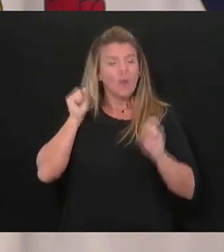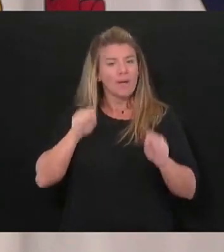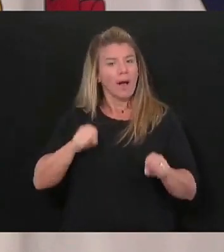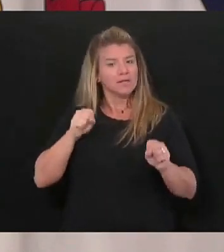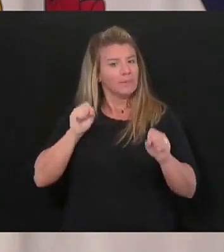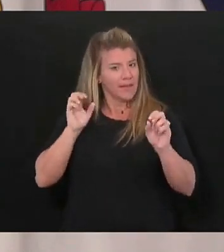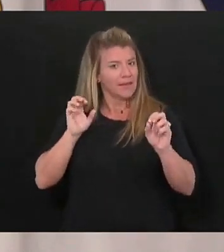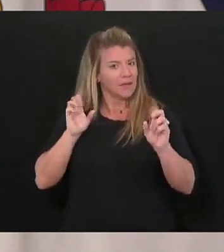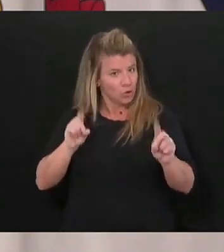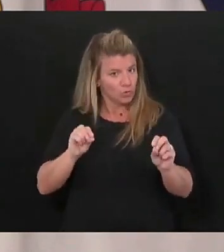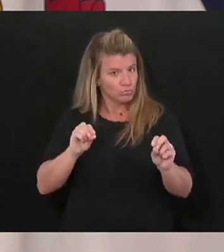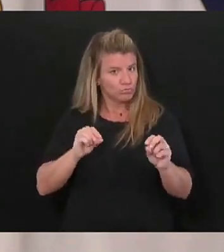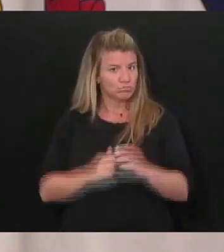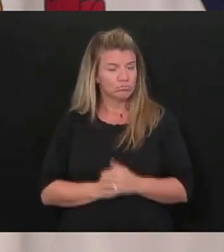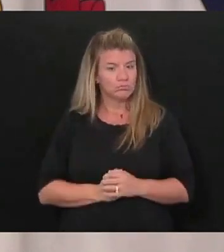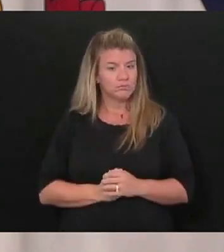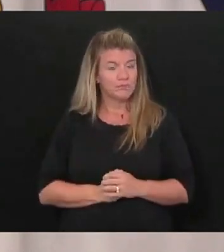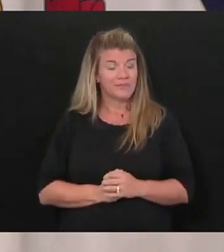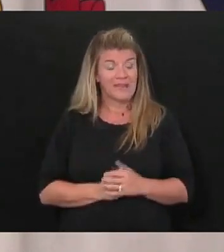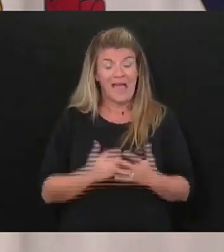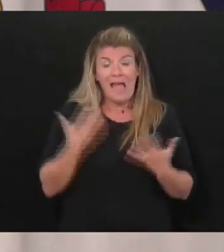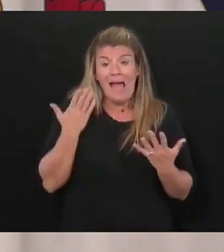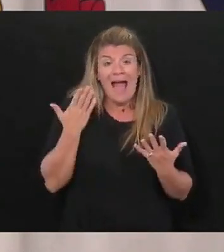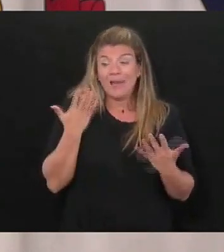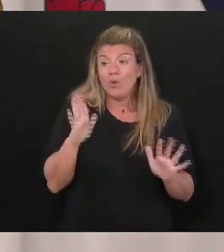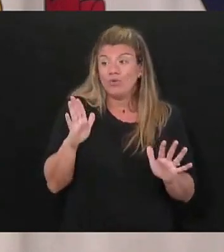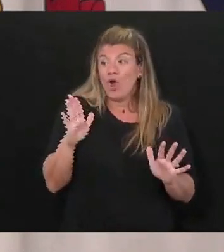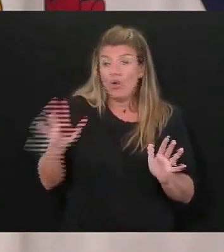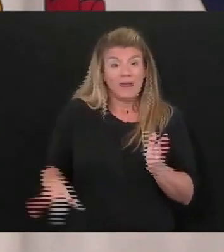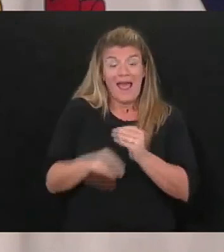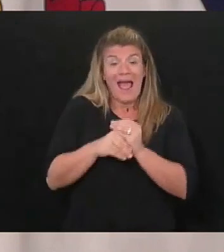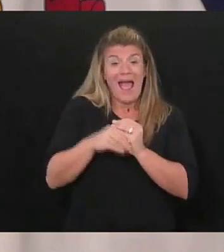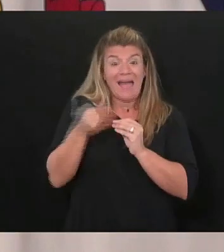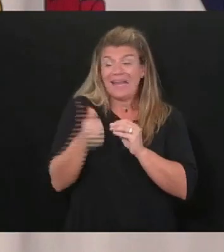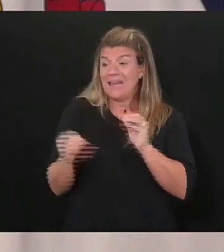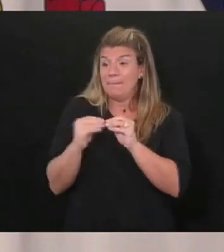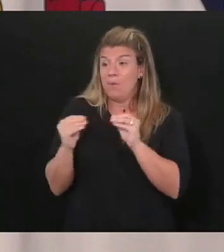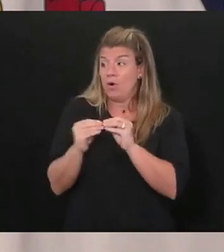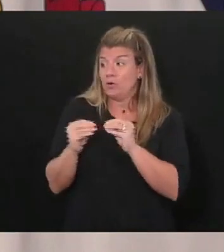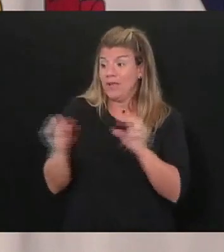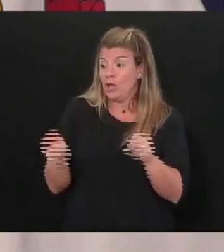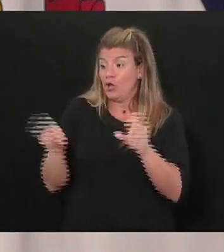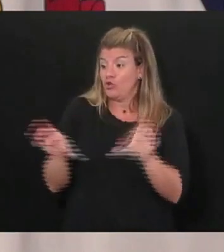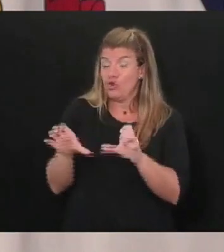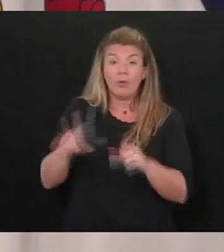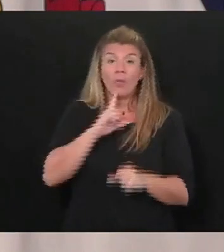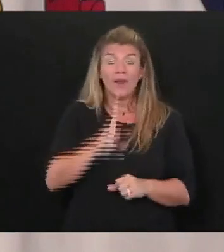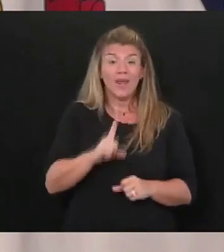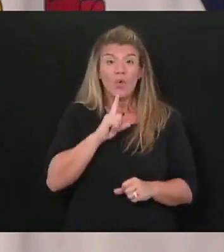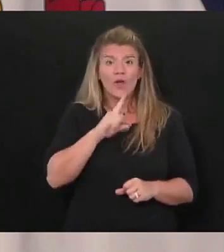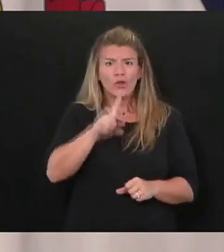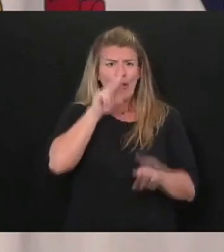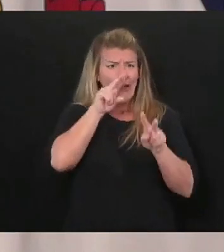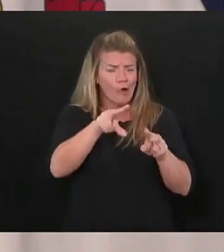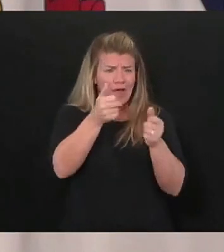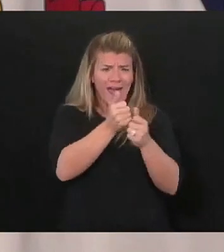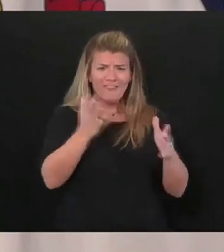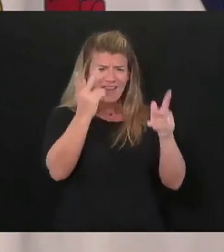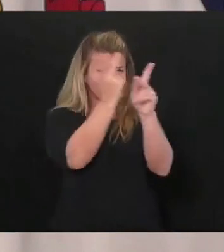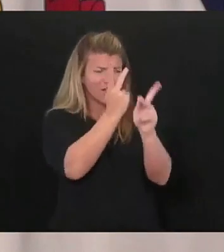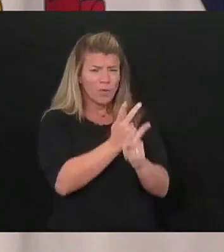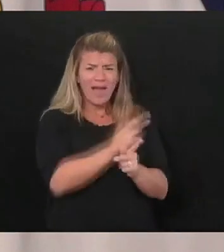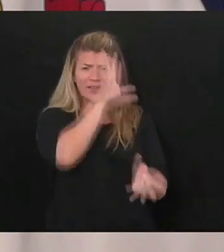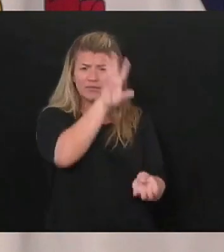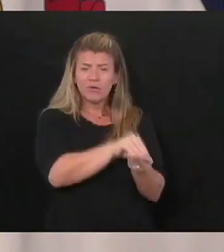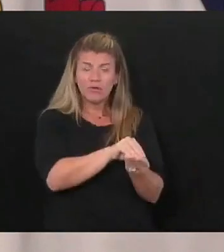it. I don't know anything else we can do. Really and truly, when it really boils right down to it,